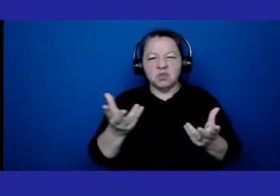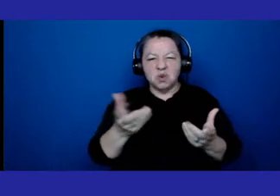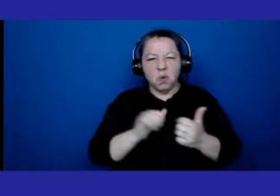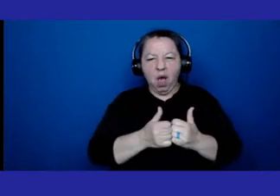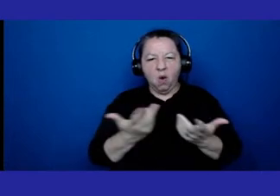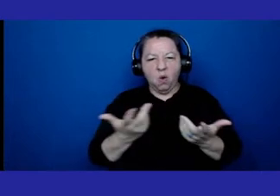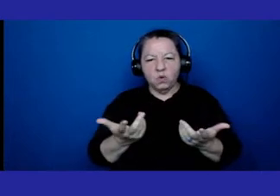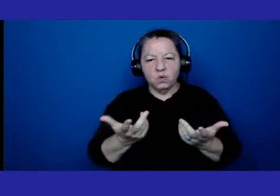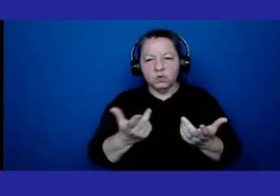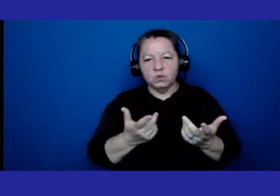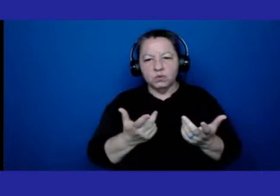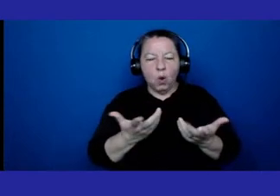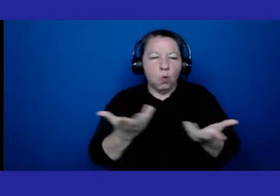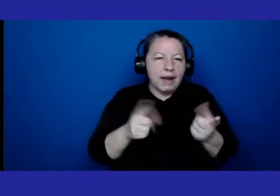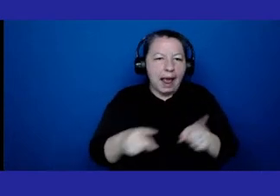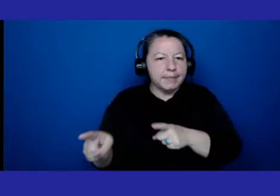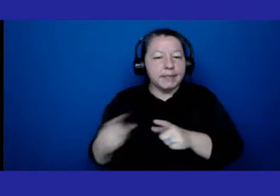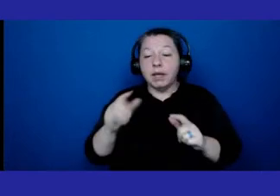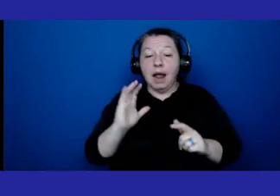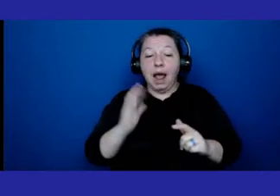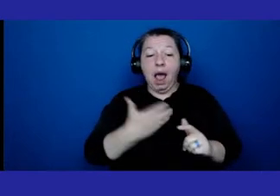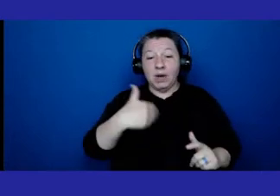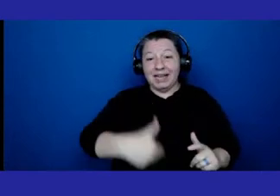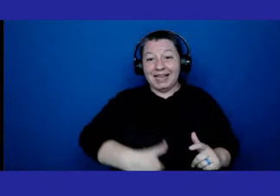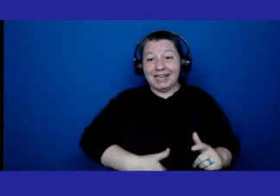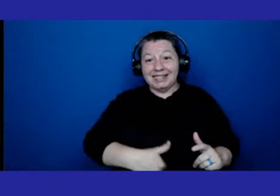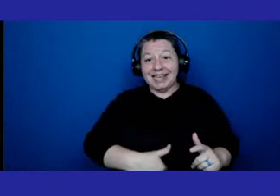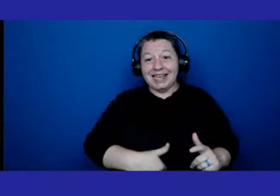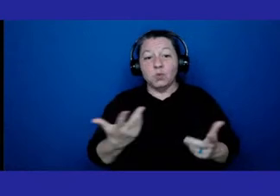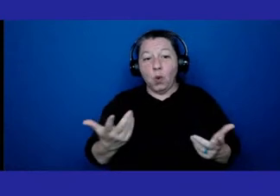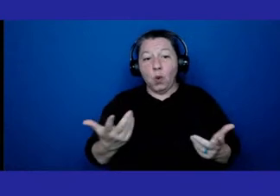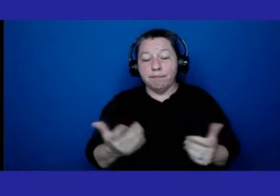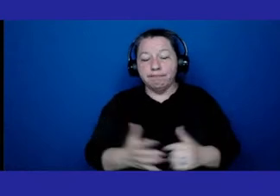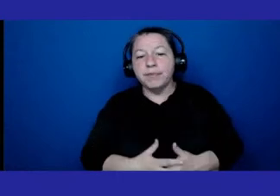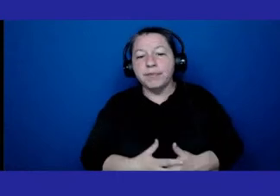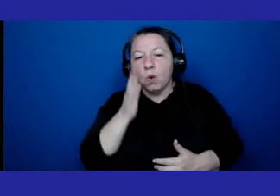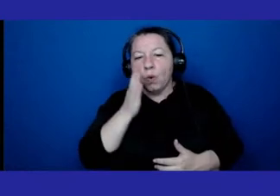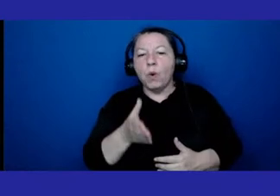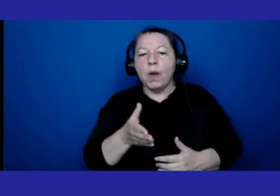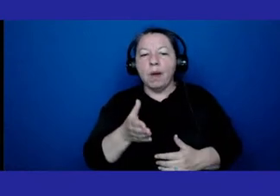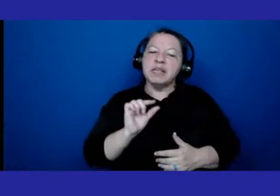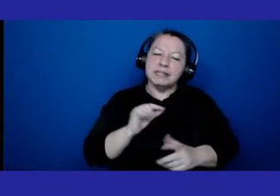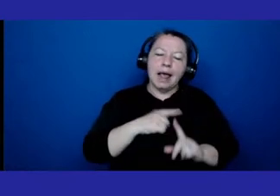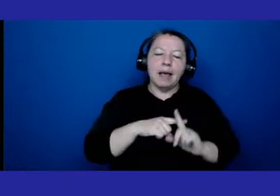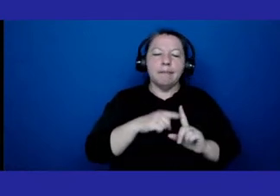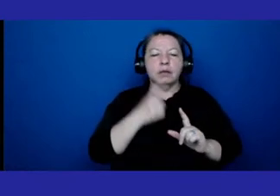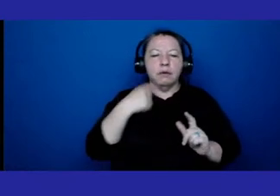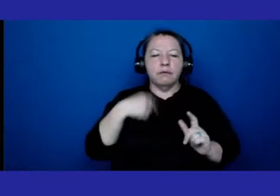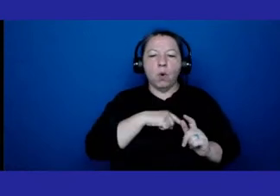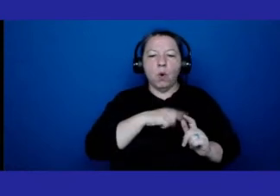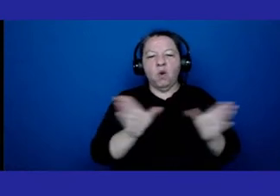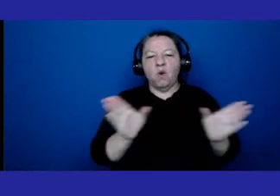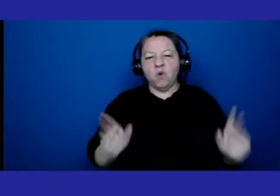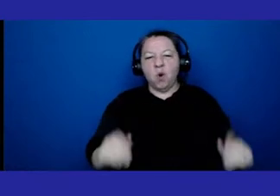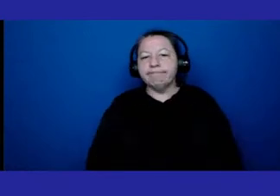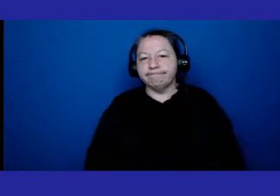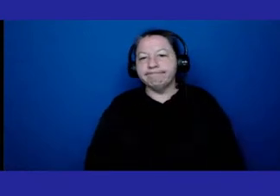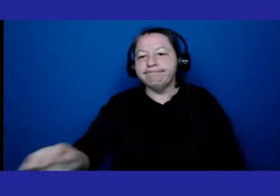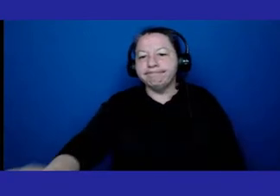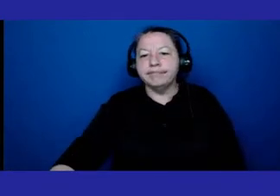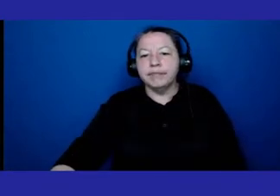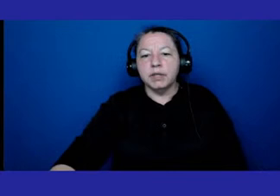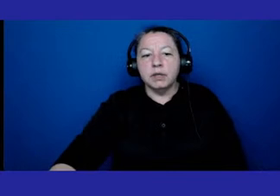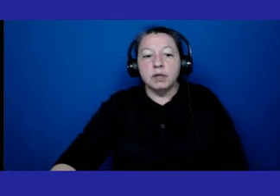are that will be a slight positive for us overall. So